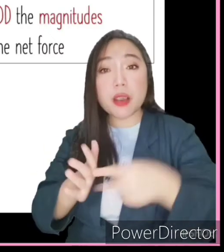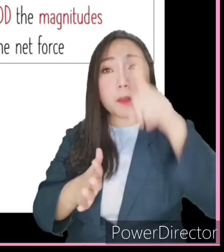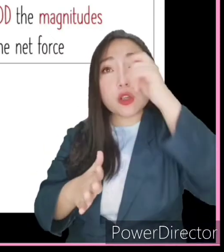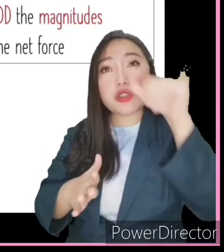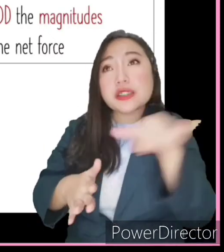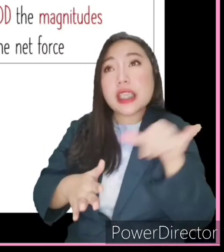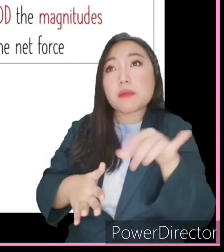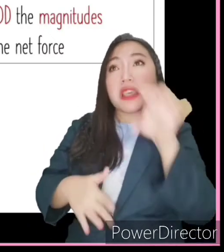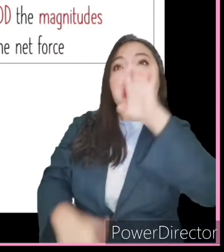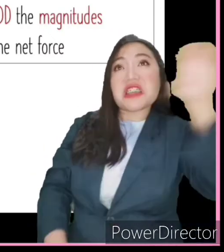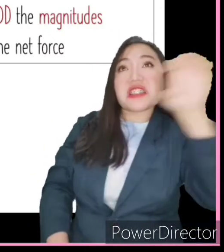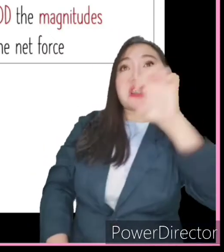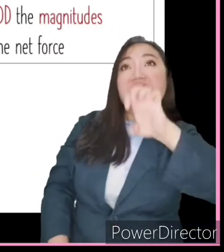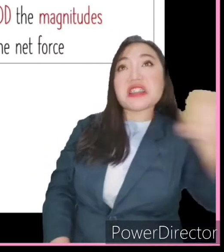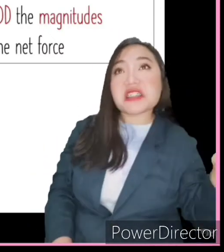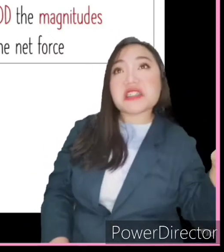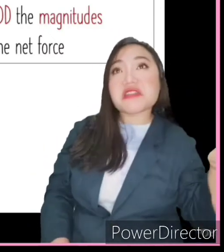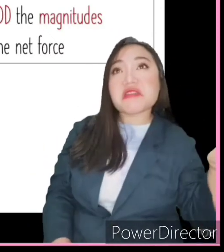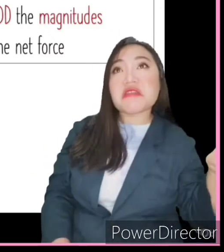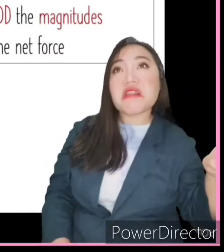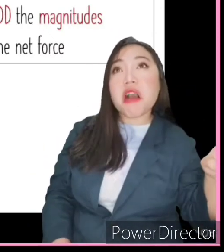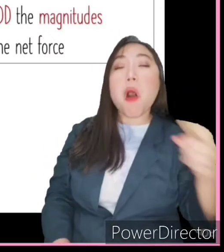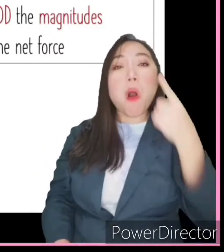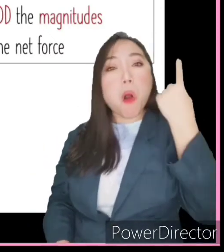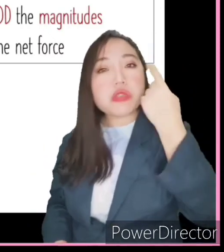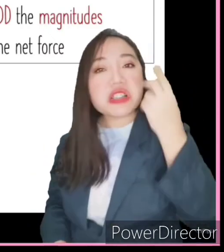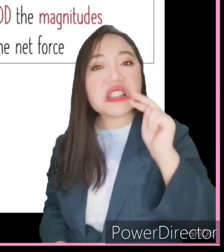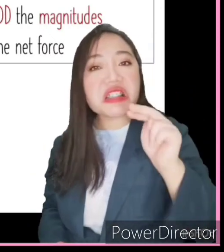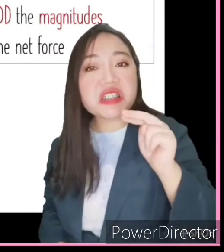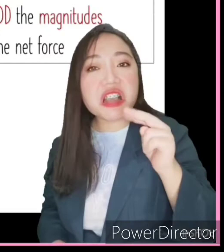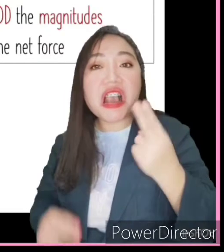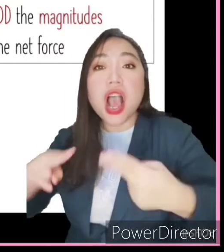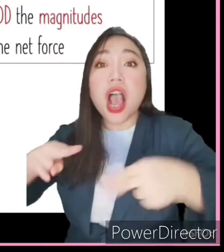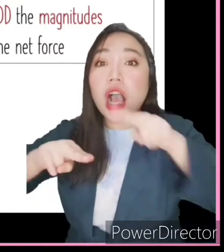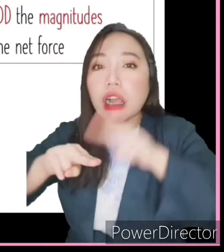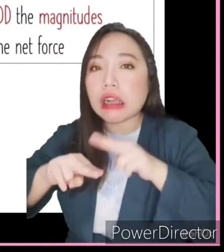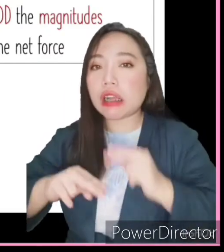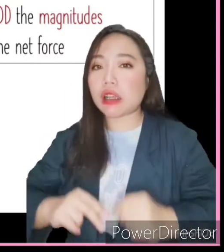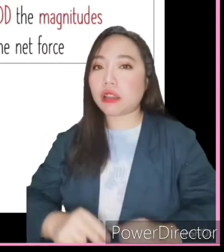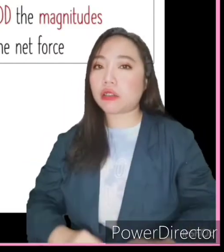well. So that means the both of them, the total forces that they exert